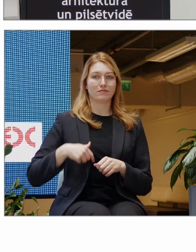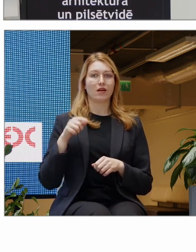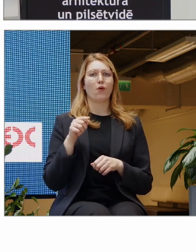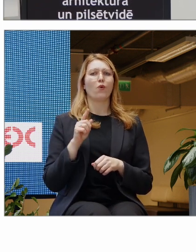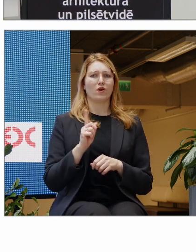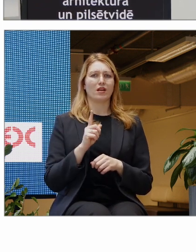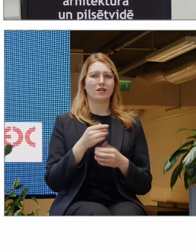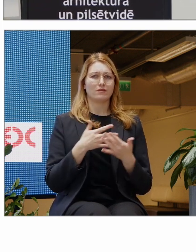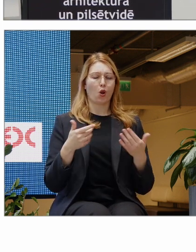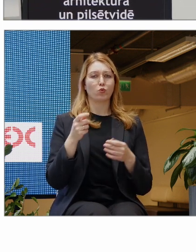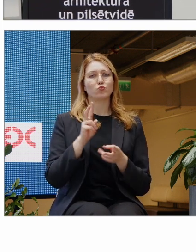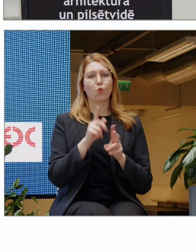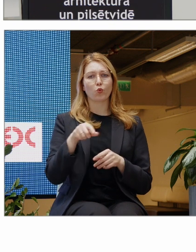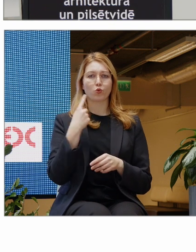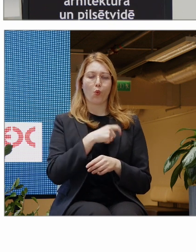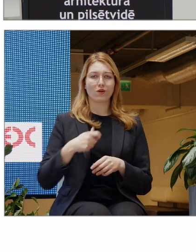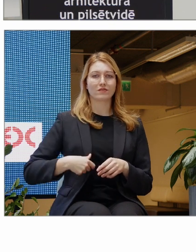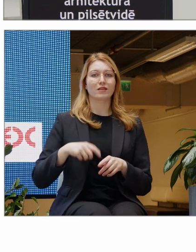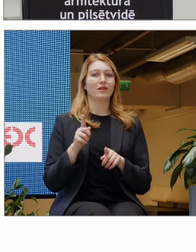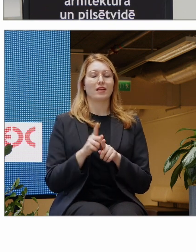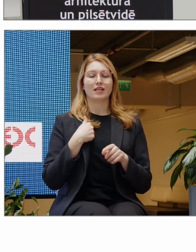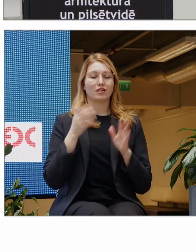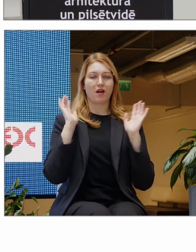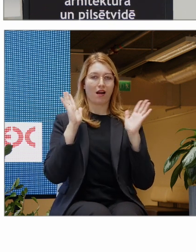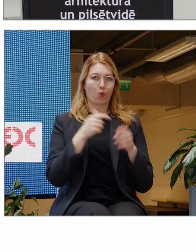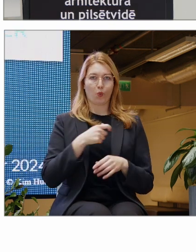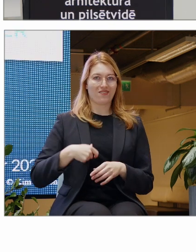teach at various other universities and Loughborough universities.